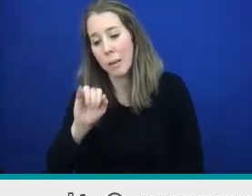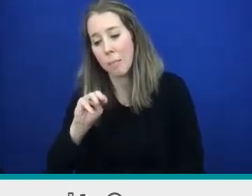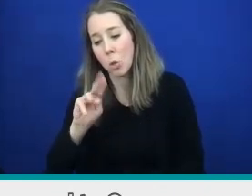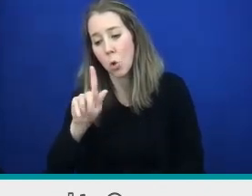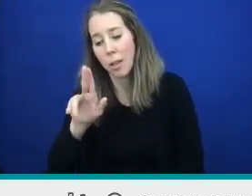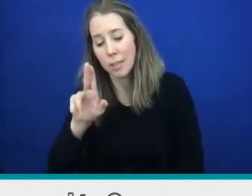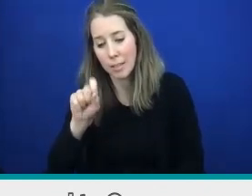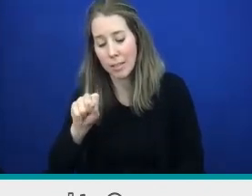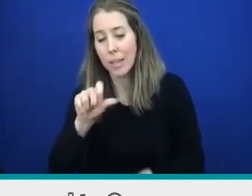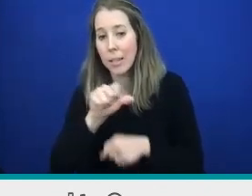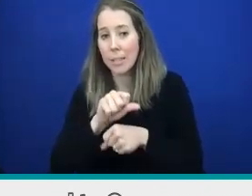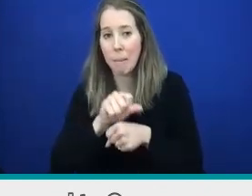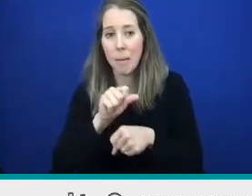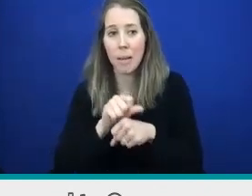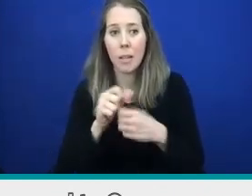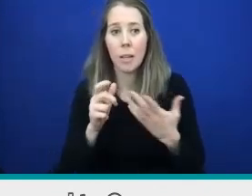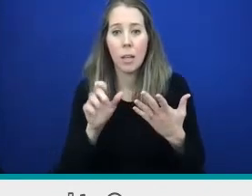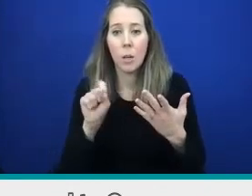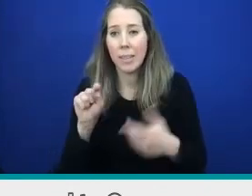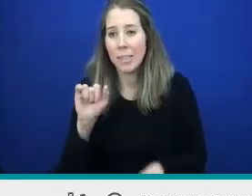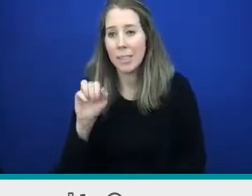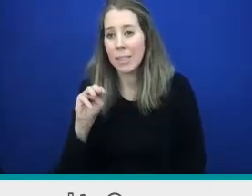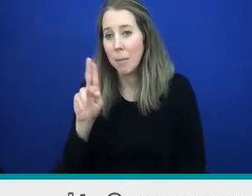So stimulus is